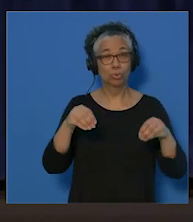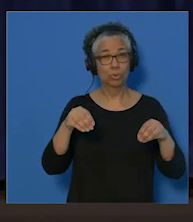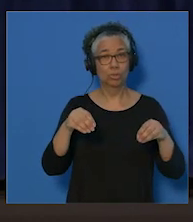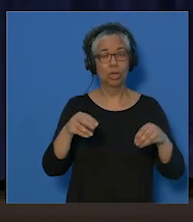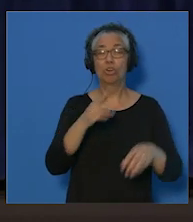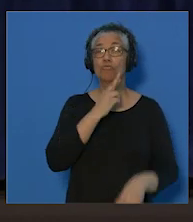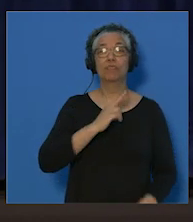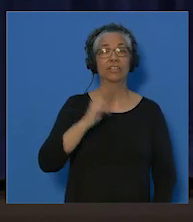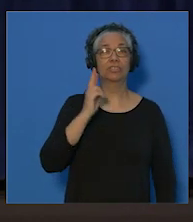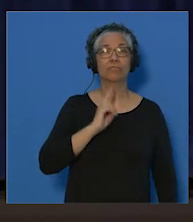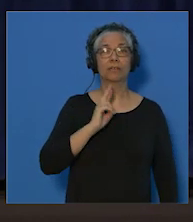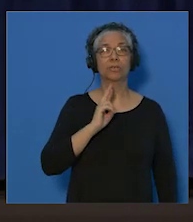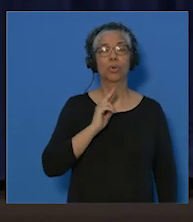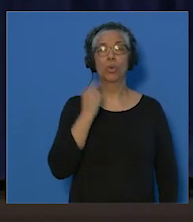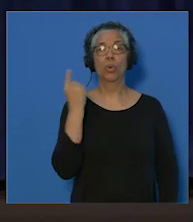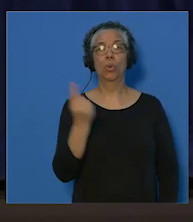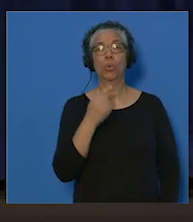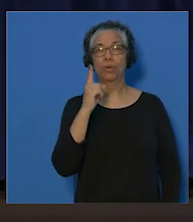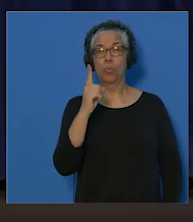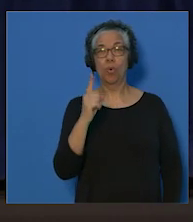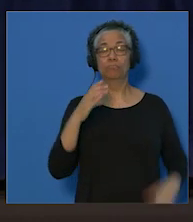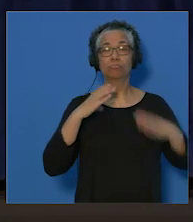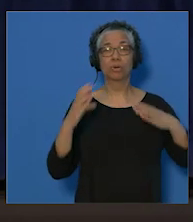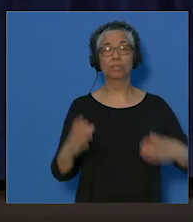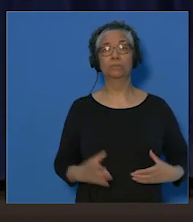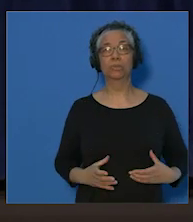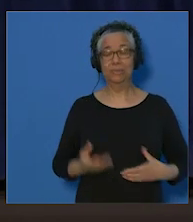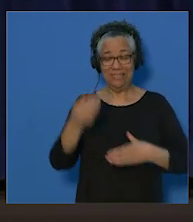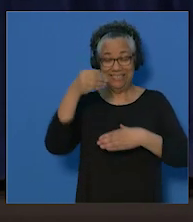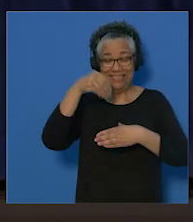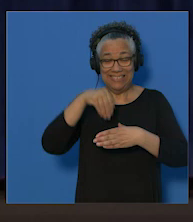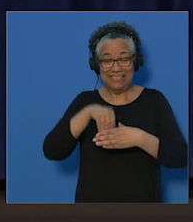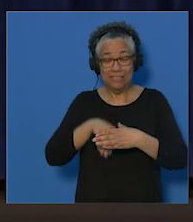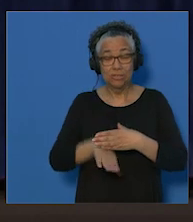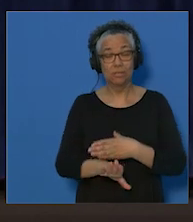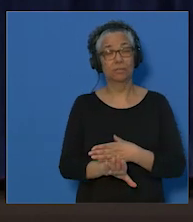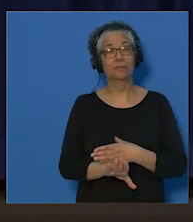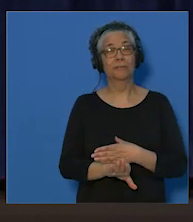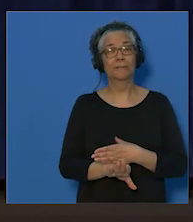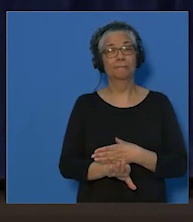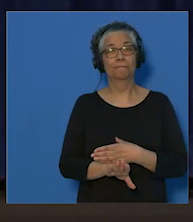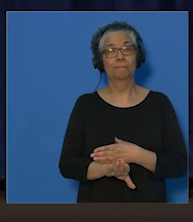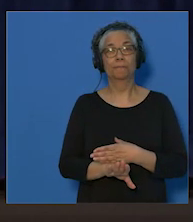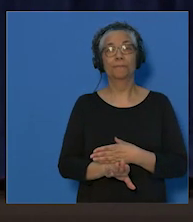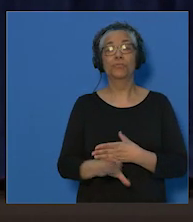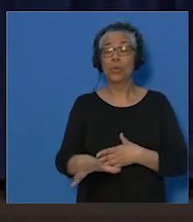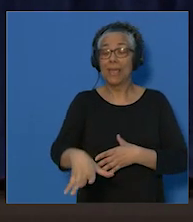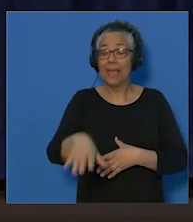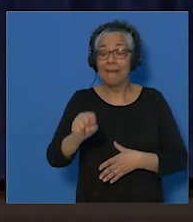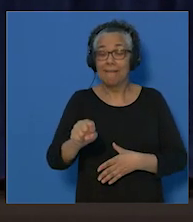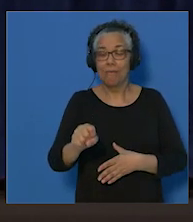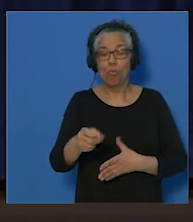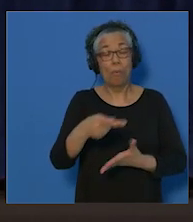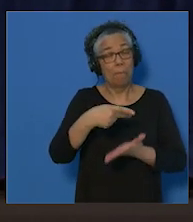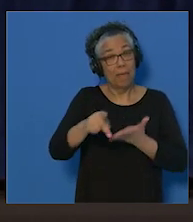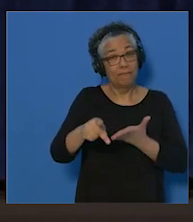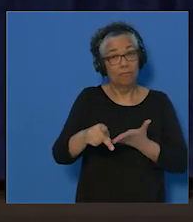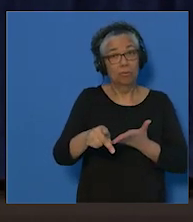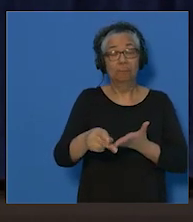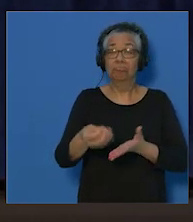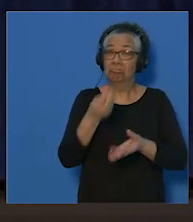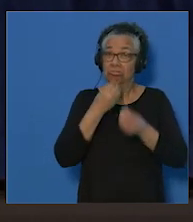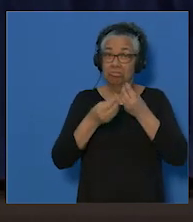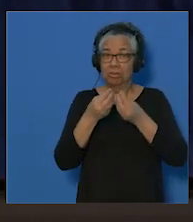to restaurants, only one customer at a time shall be permitted to enter the premises in order to collect or pay for an order,